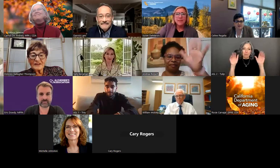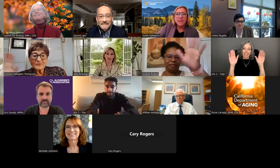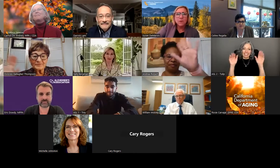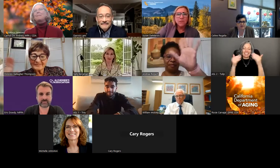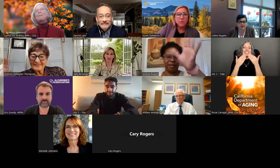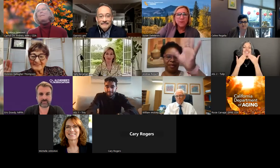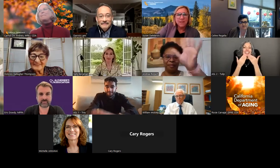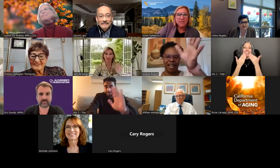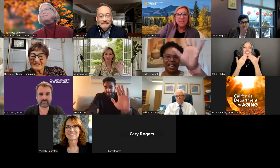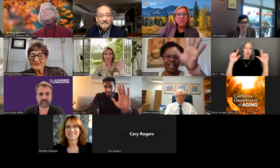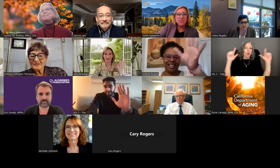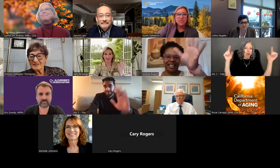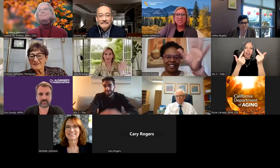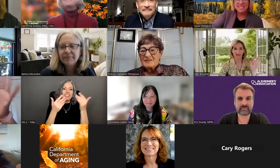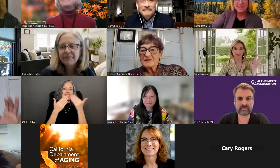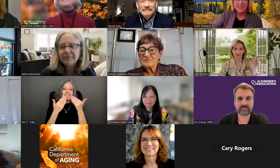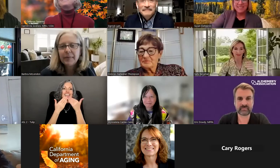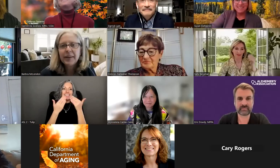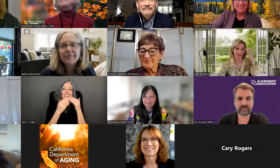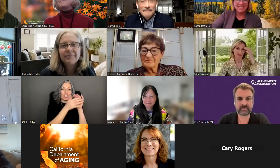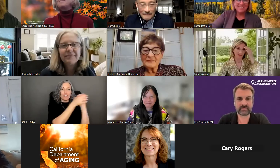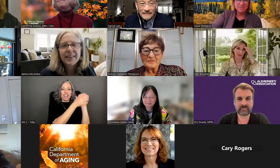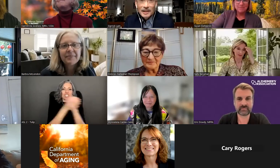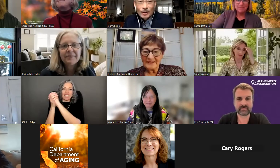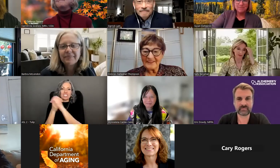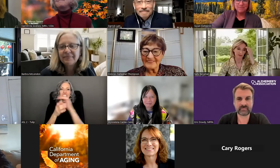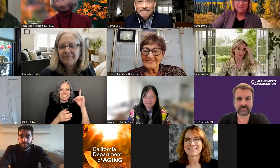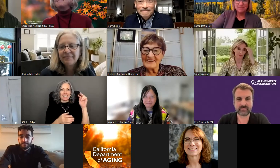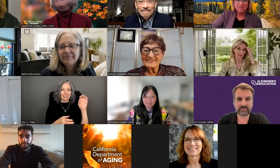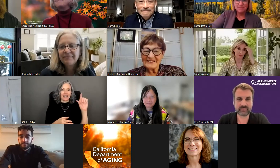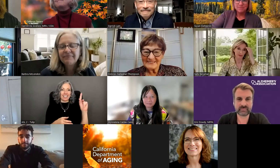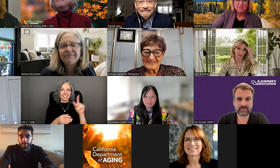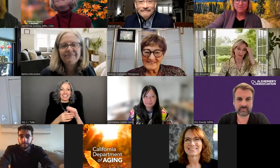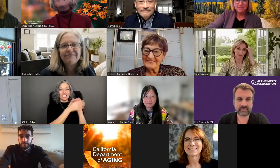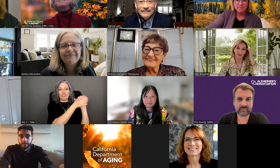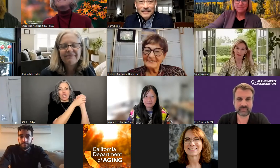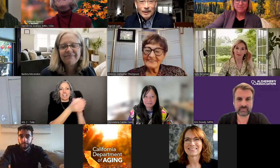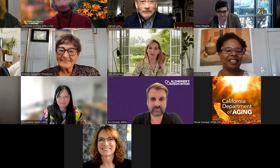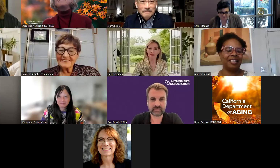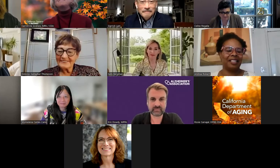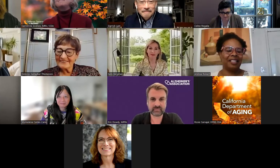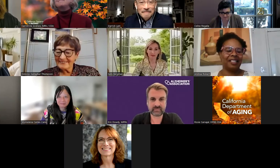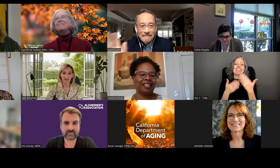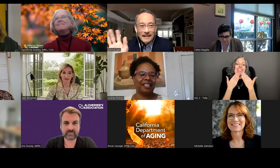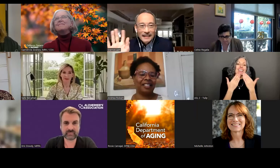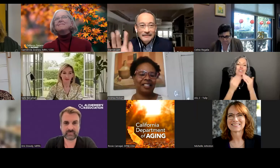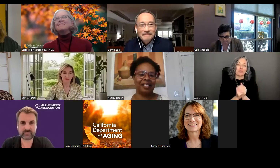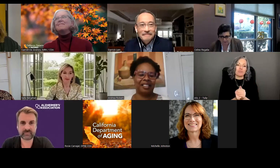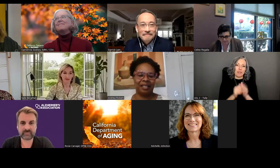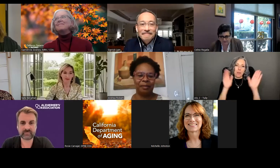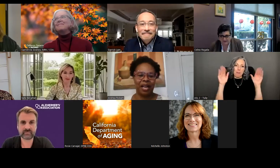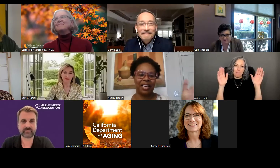Thank you. Thank you, everyone. you. Congratulations, Derek. Yeah, congratulations. Thank you.